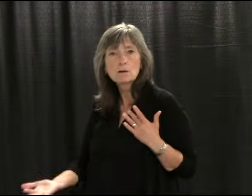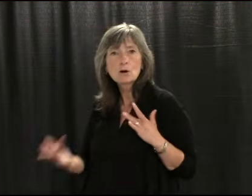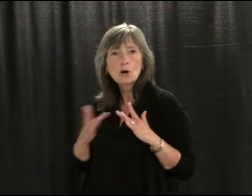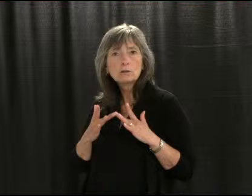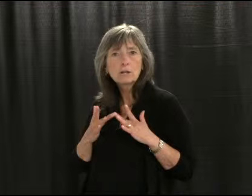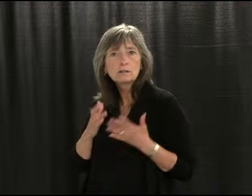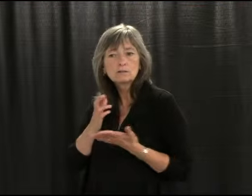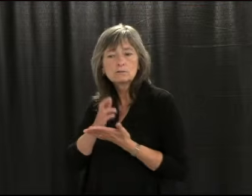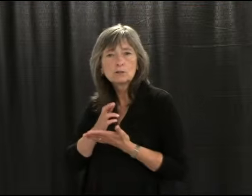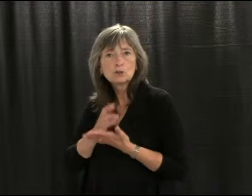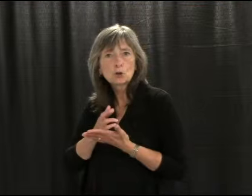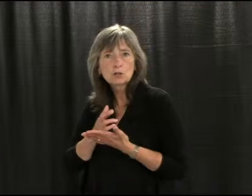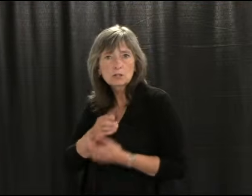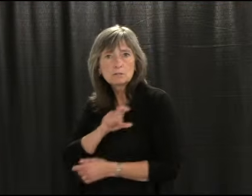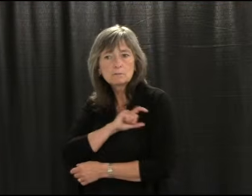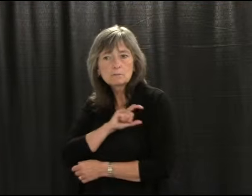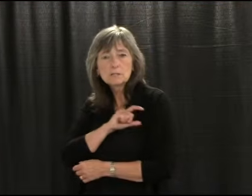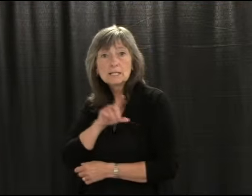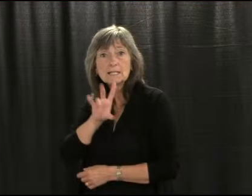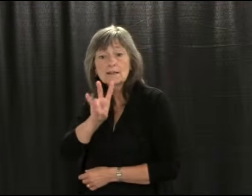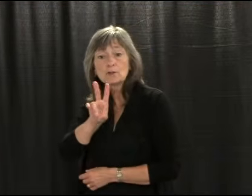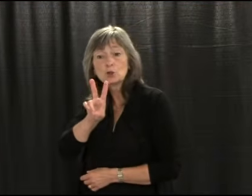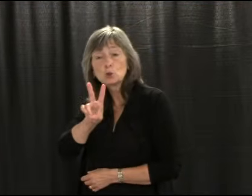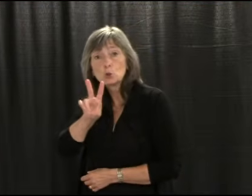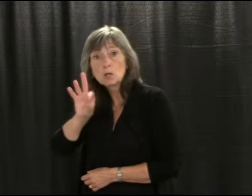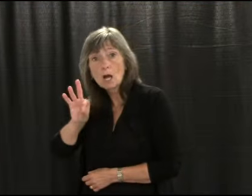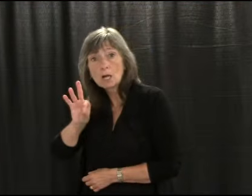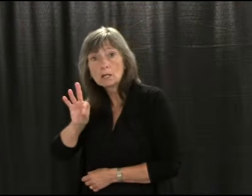our Resource Enforcement Division at